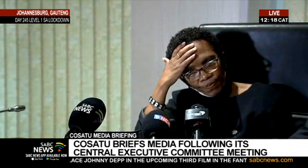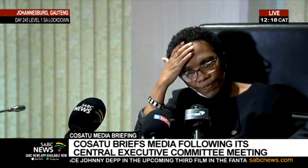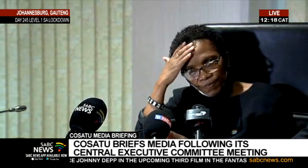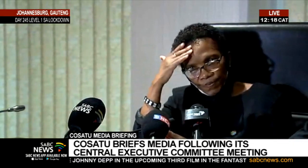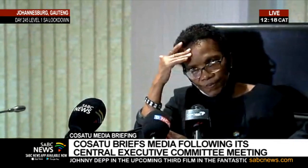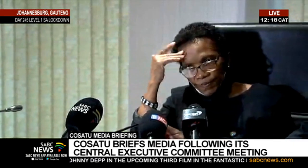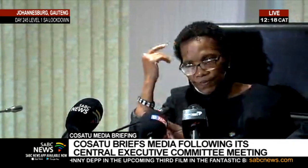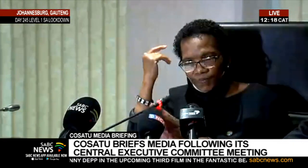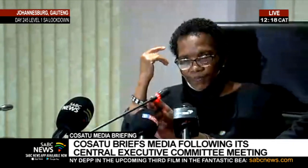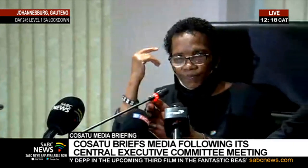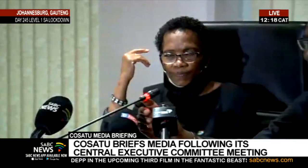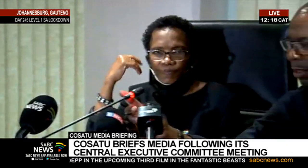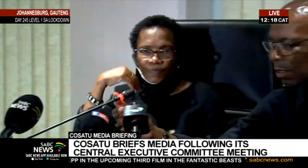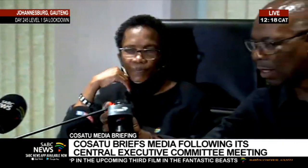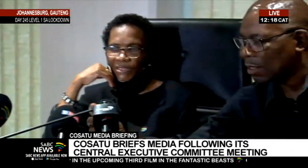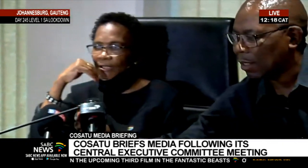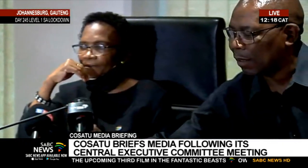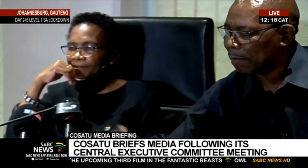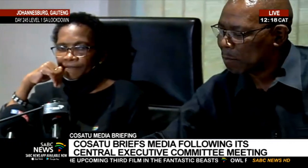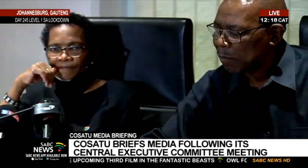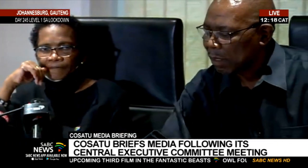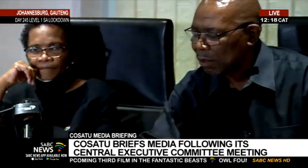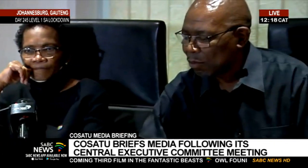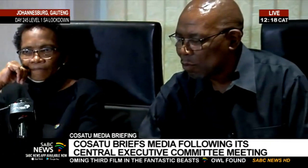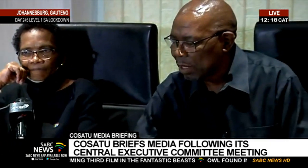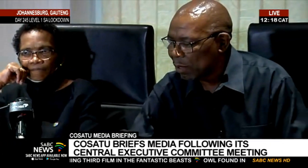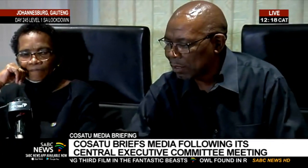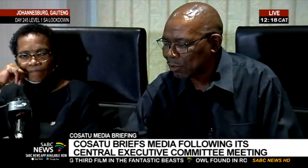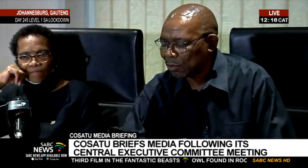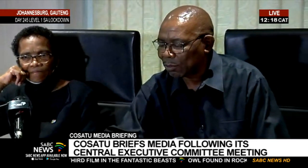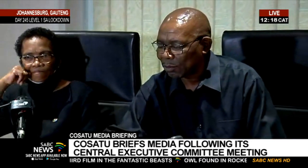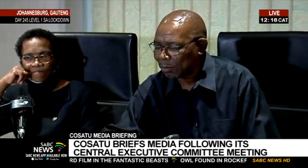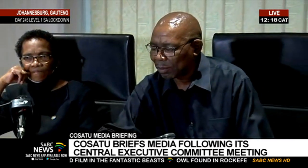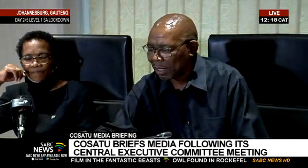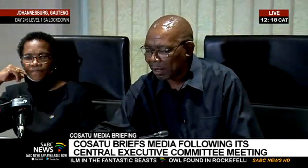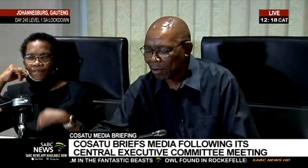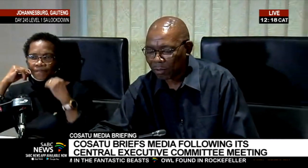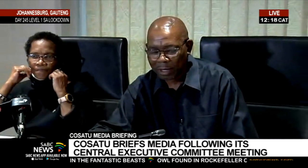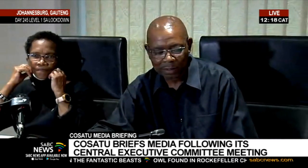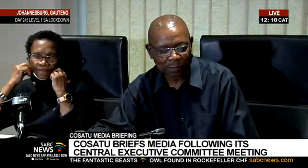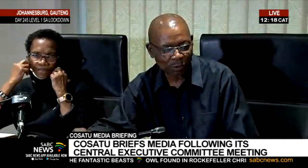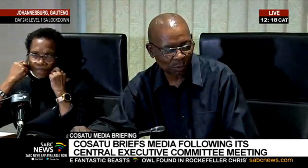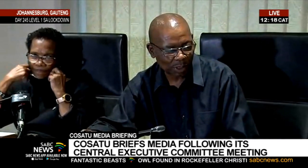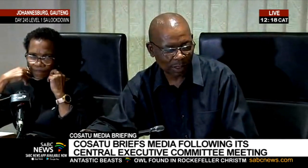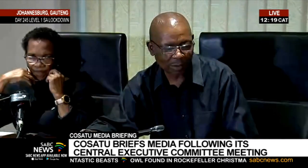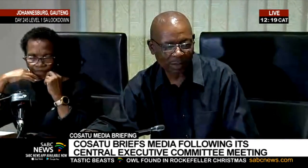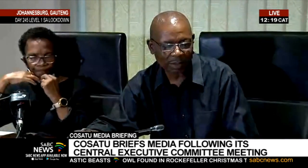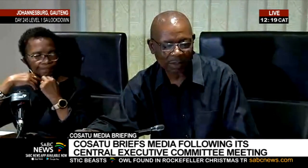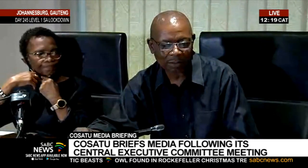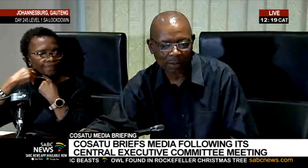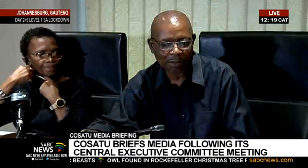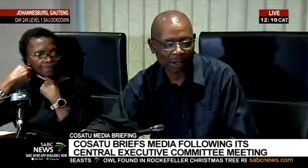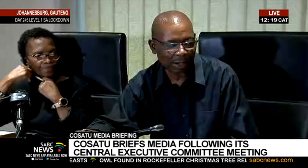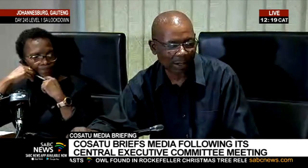What the President may appeal to you is that we went to the ILO for 2